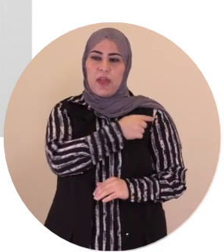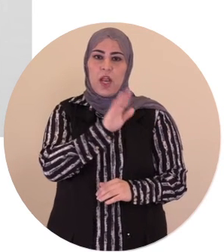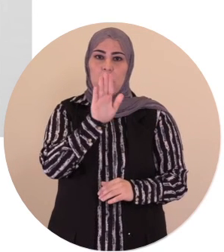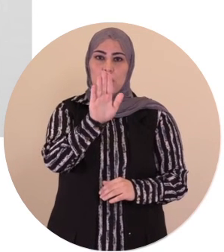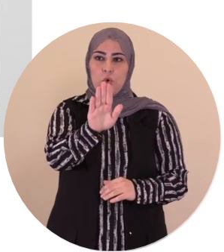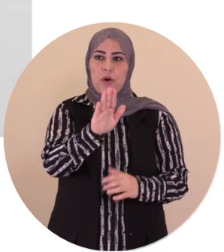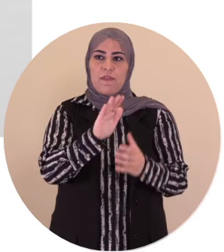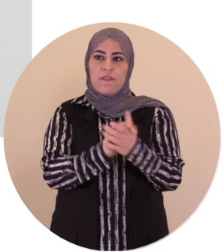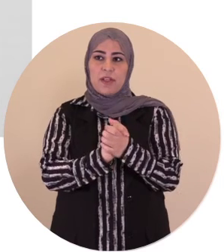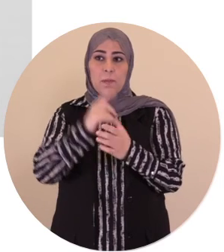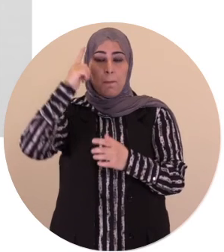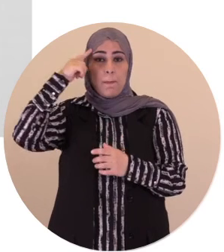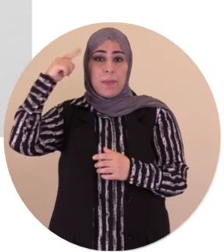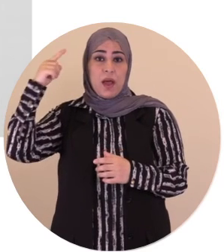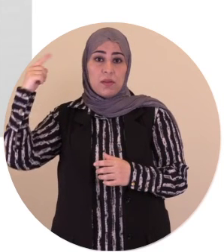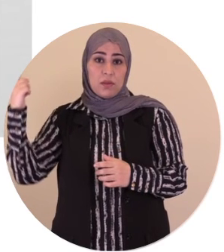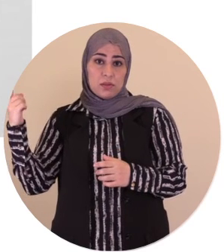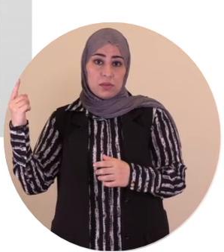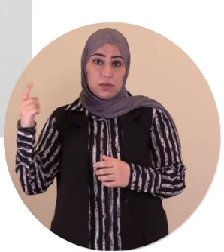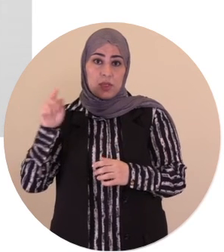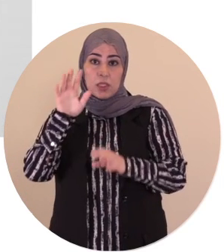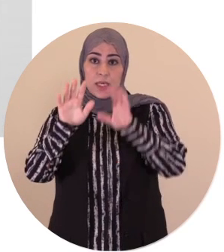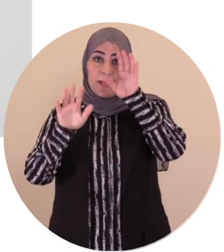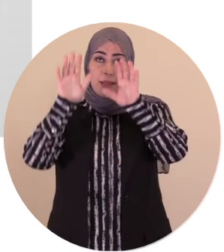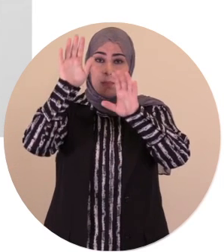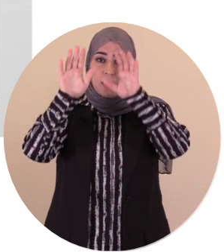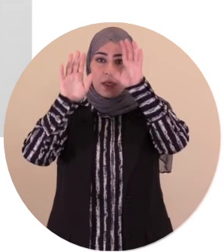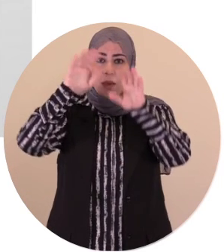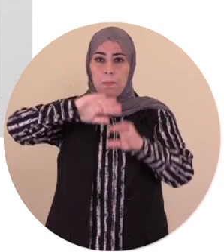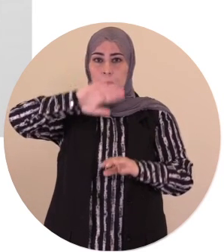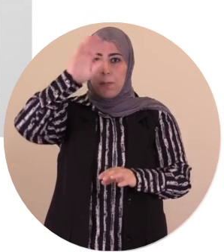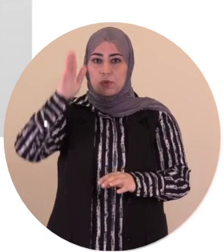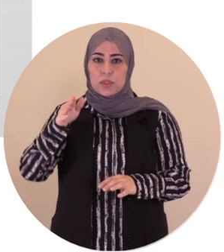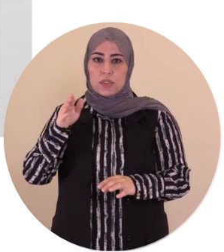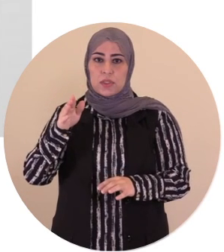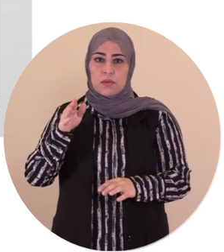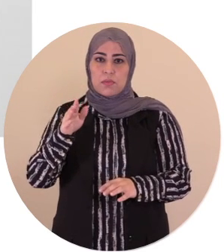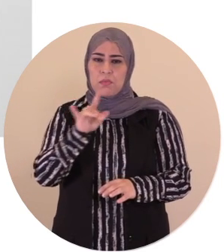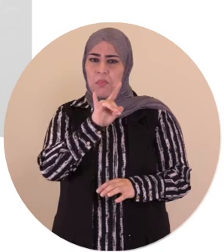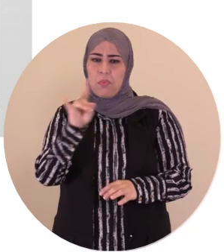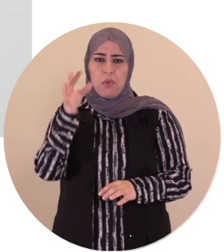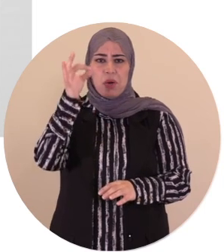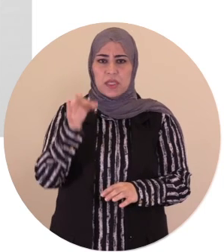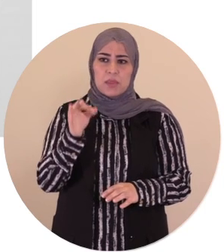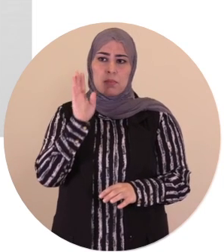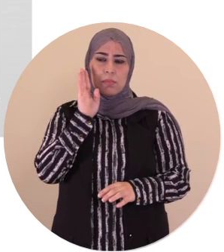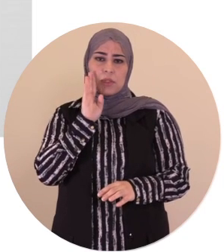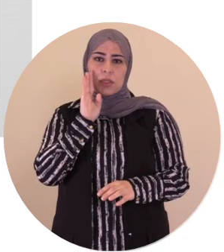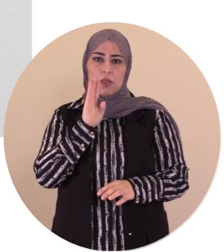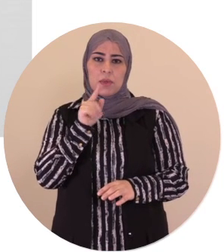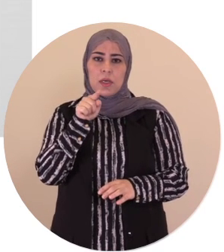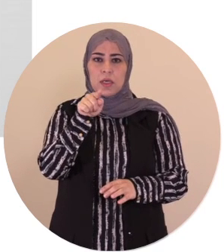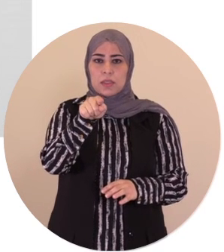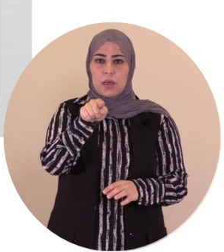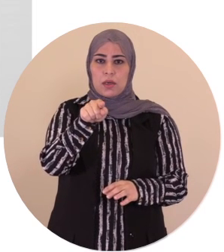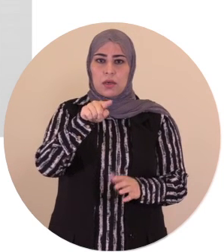Your friend thinks that climbing mountains doesn't need any training. What do you think? Someone tells you climbing mountains doesn't need training. How would you